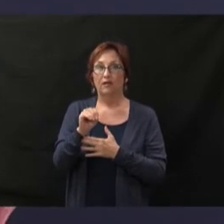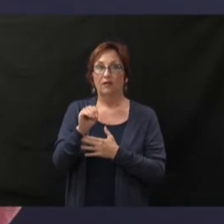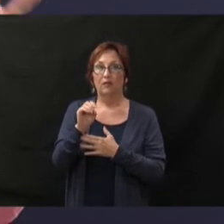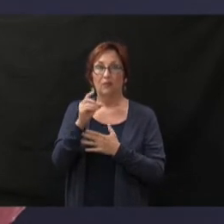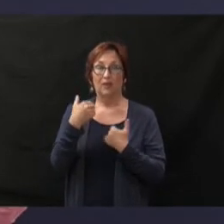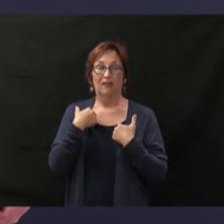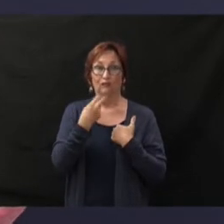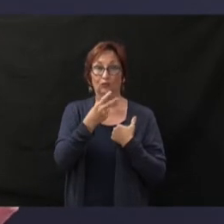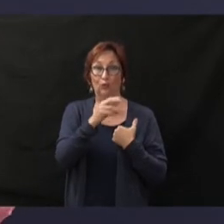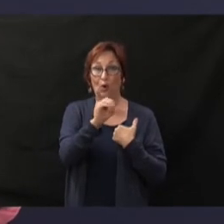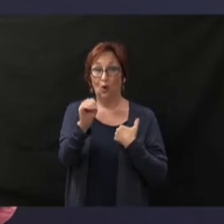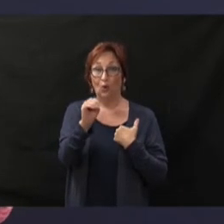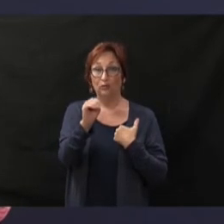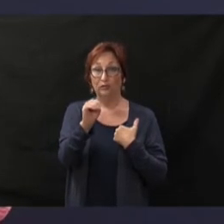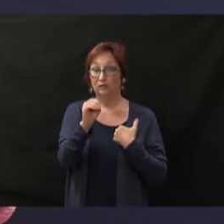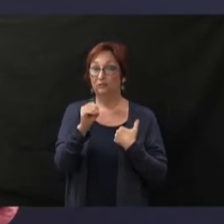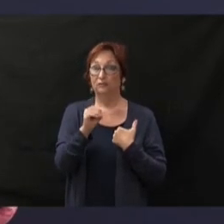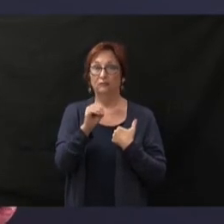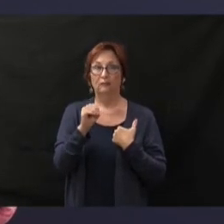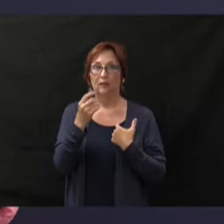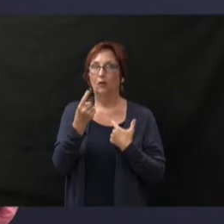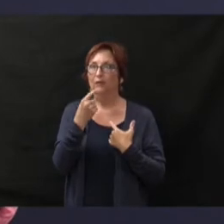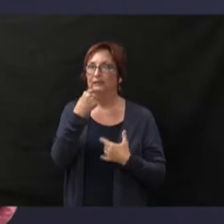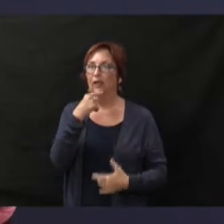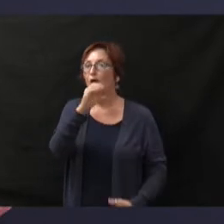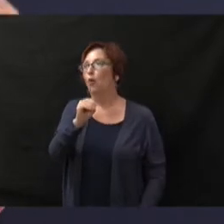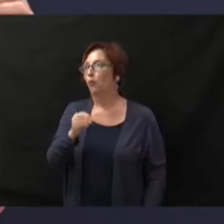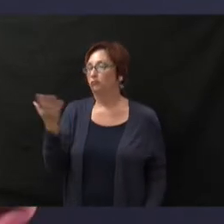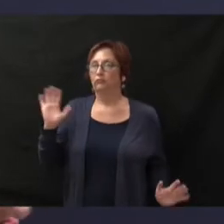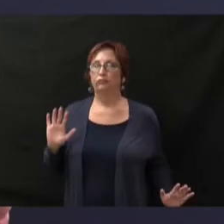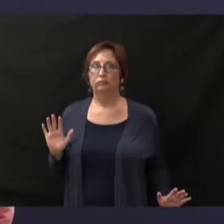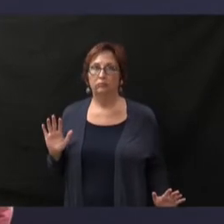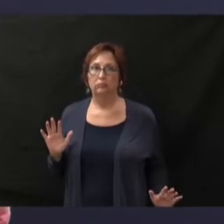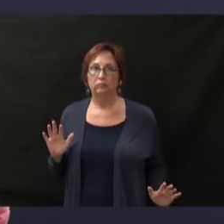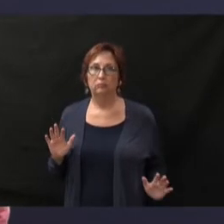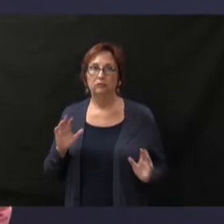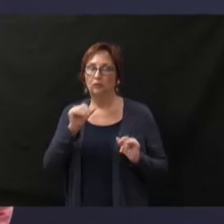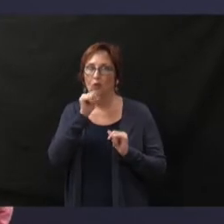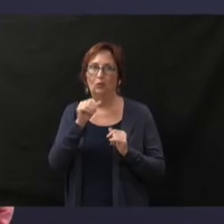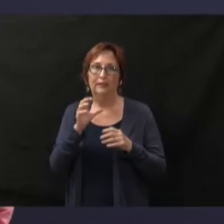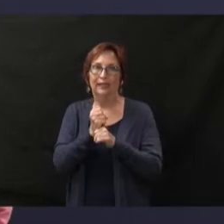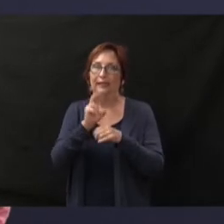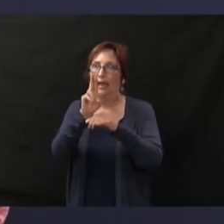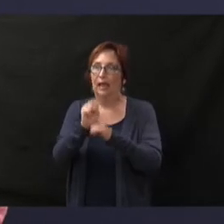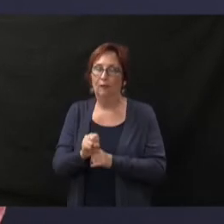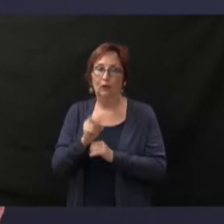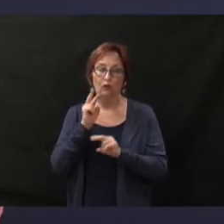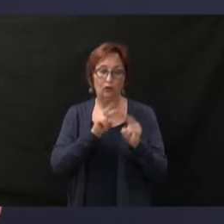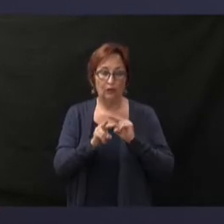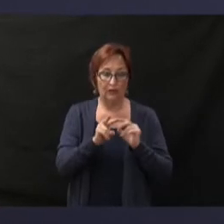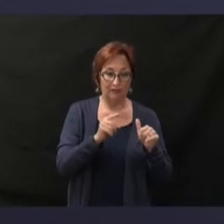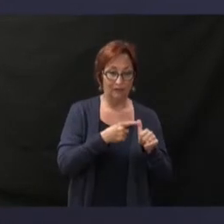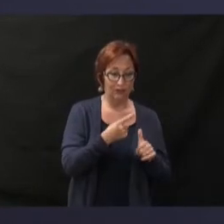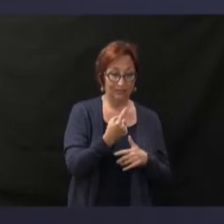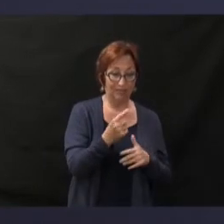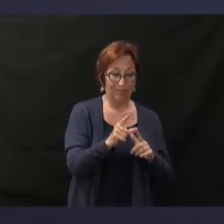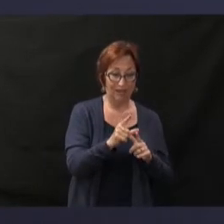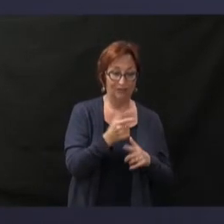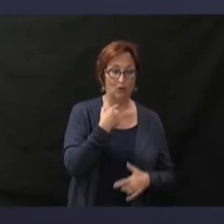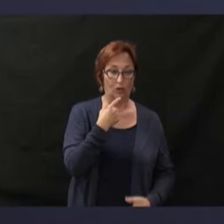So you don't want to get them into that routine of just looking at the first letter and saying its name.